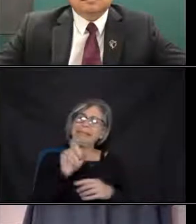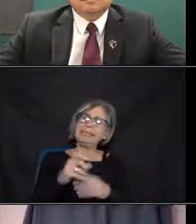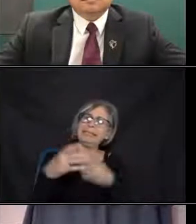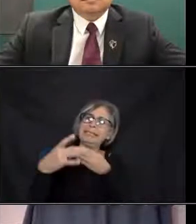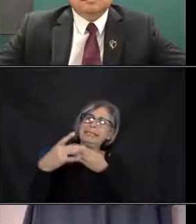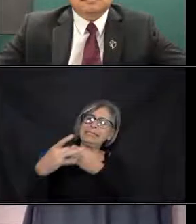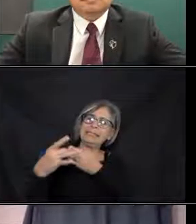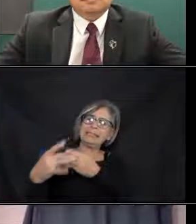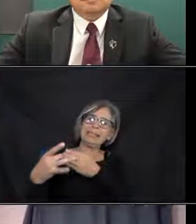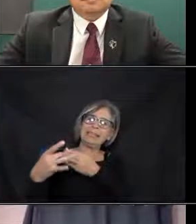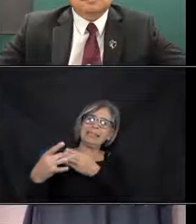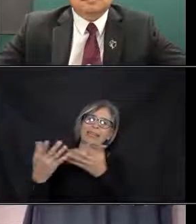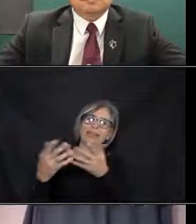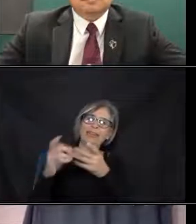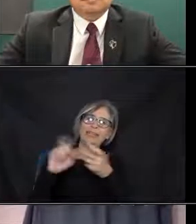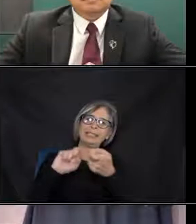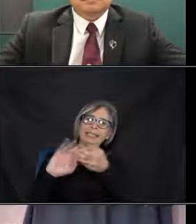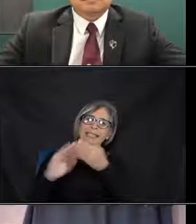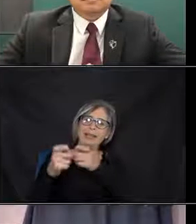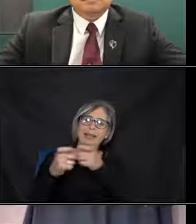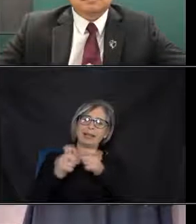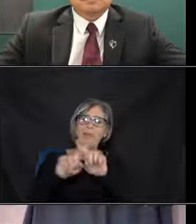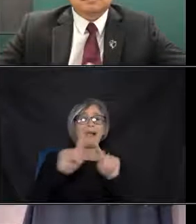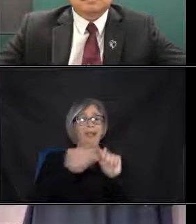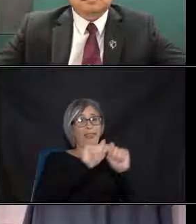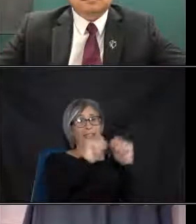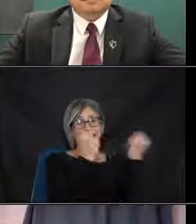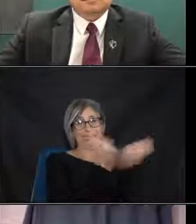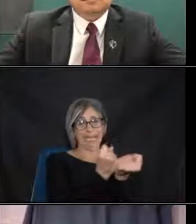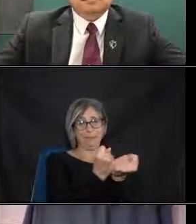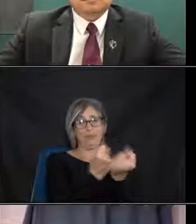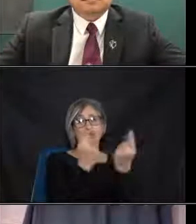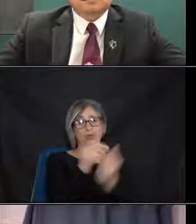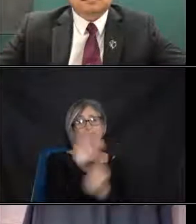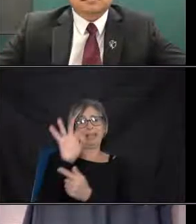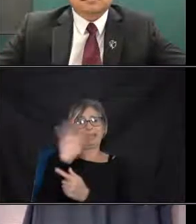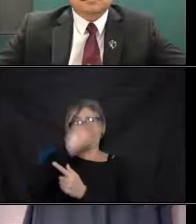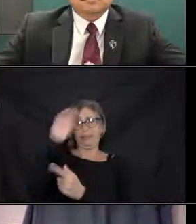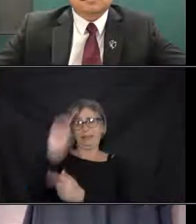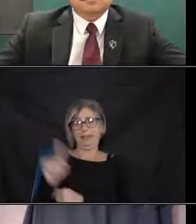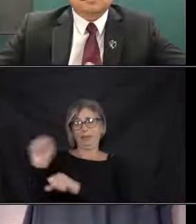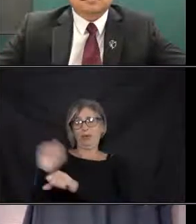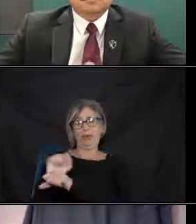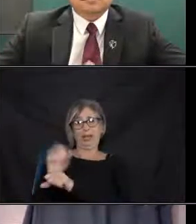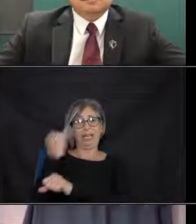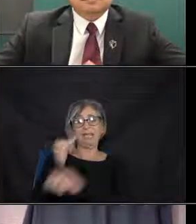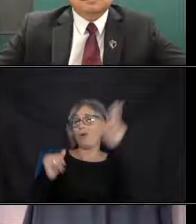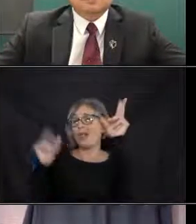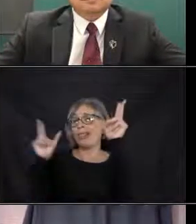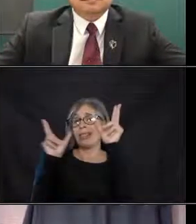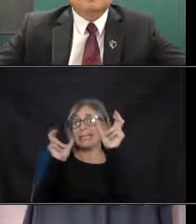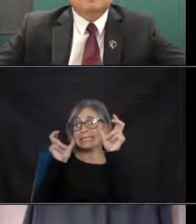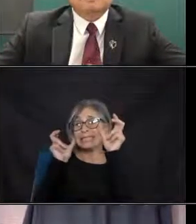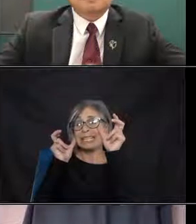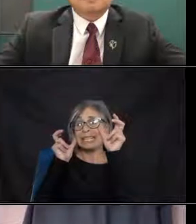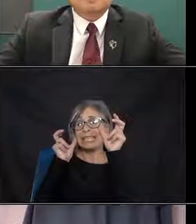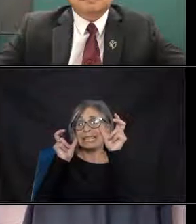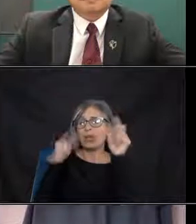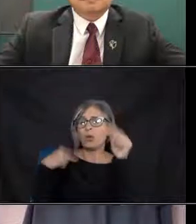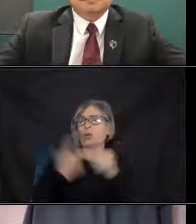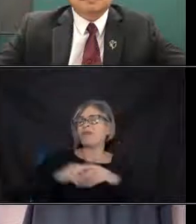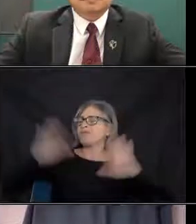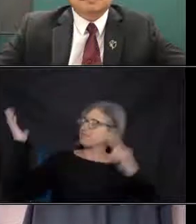leader, but I tell you, it's the team doing 99% of that work. So those that are all here and listening, we are a